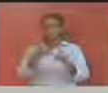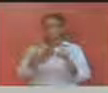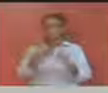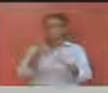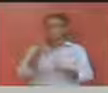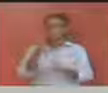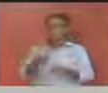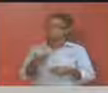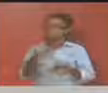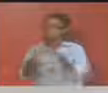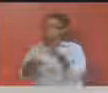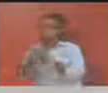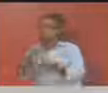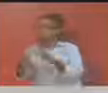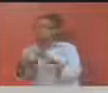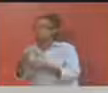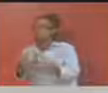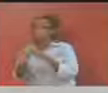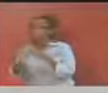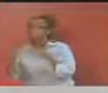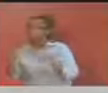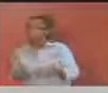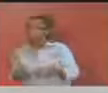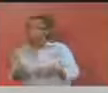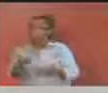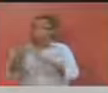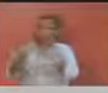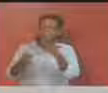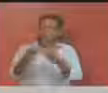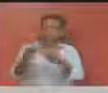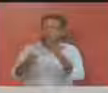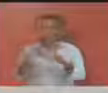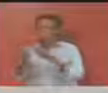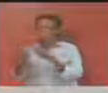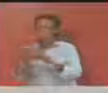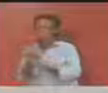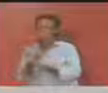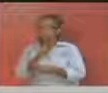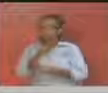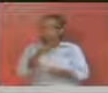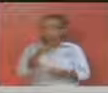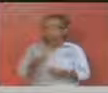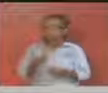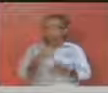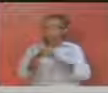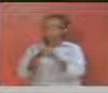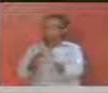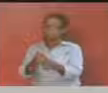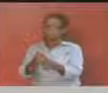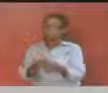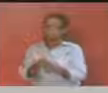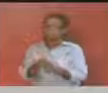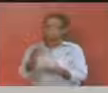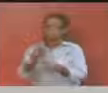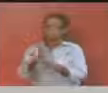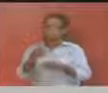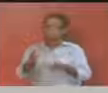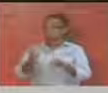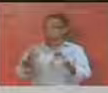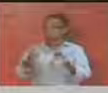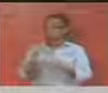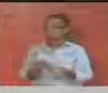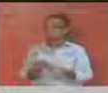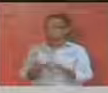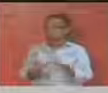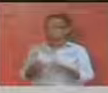having if you're having a blueprint for something doesn't necessarily mean at the end of the process you're going to get what is printed based on the ingredients. There are a lot